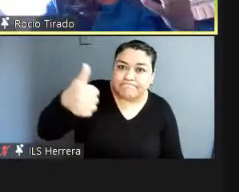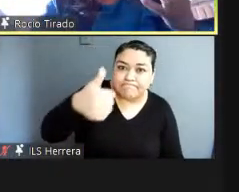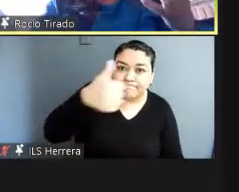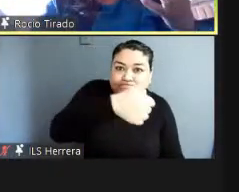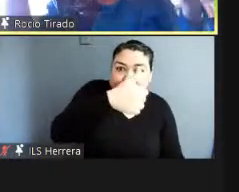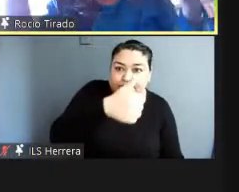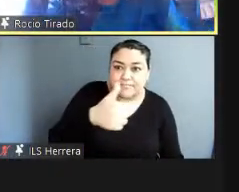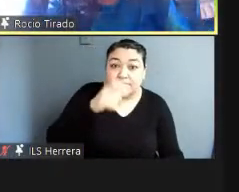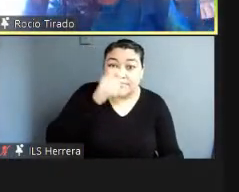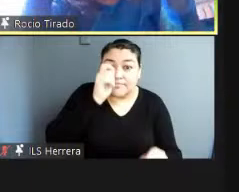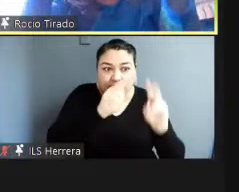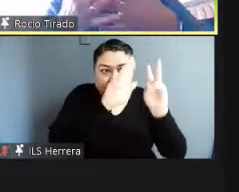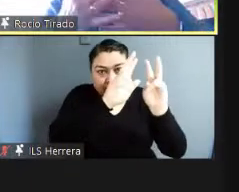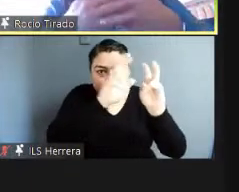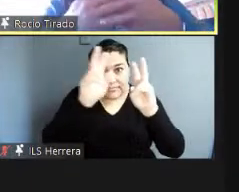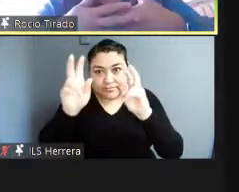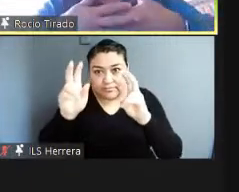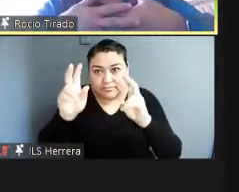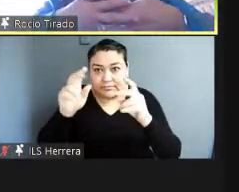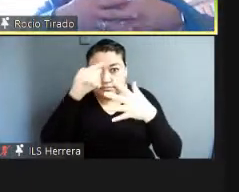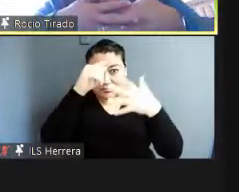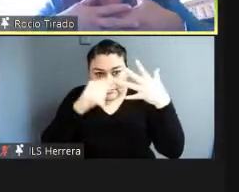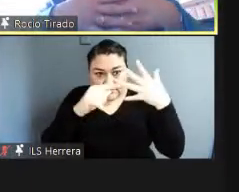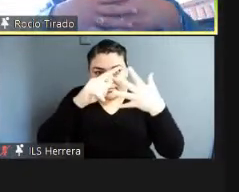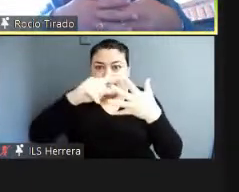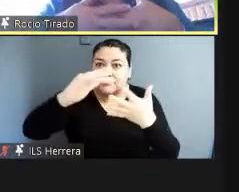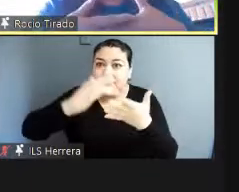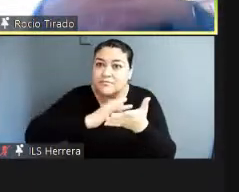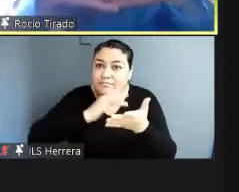each of these departments,